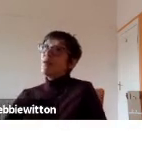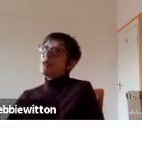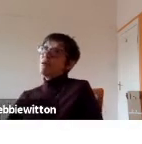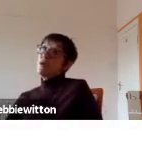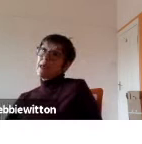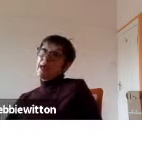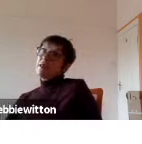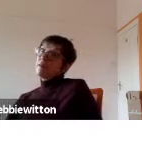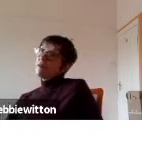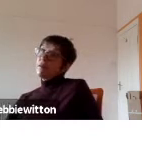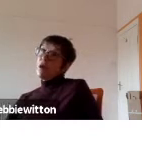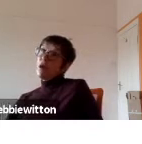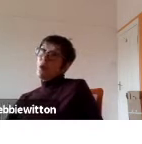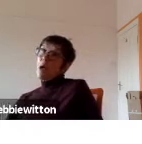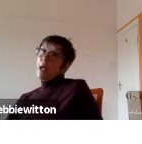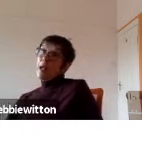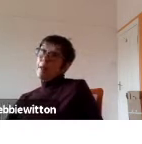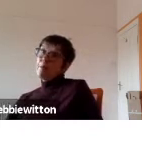So how do we communicate? So